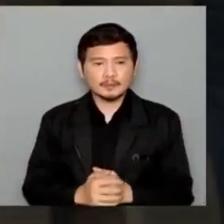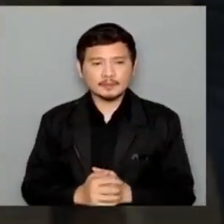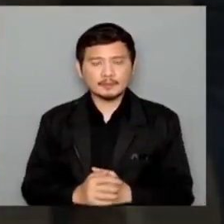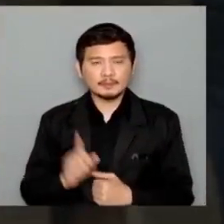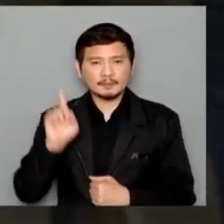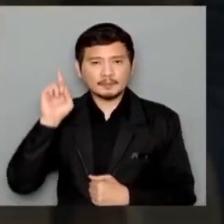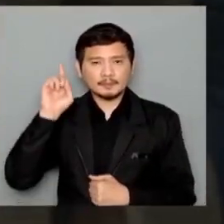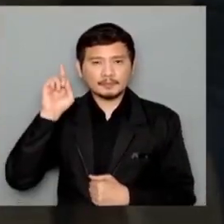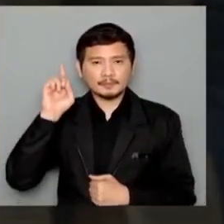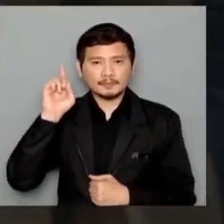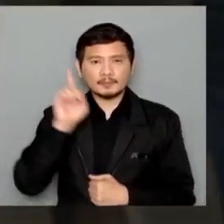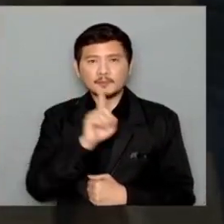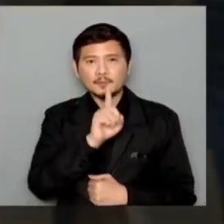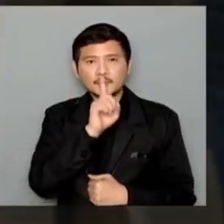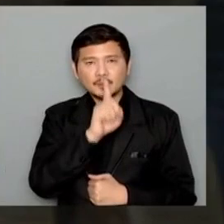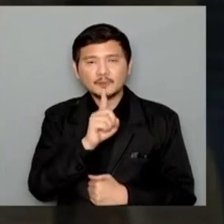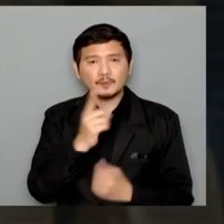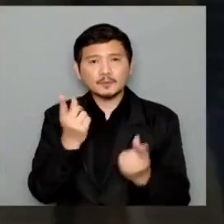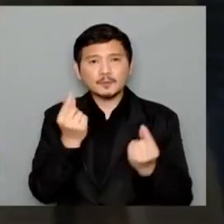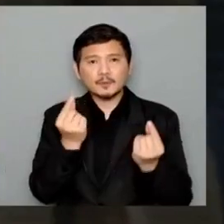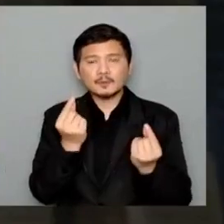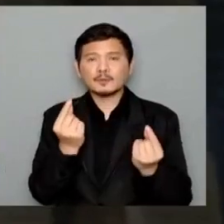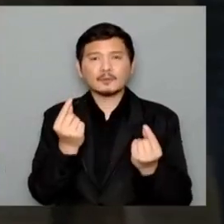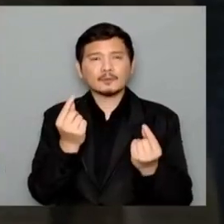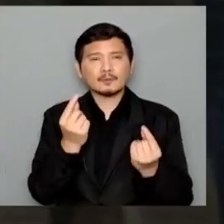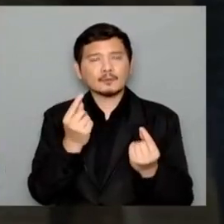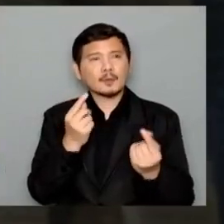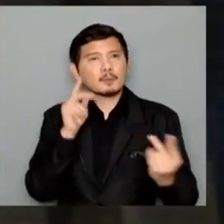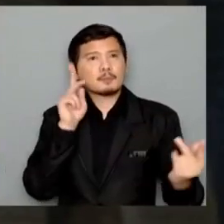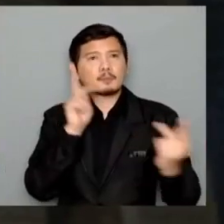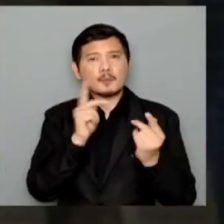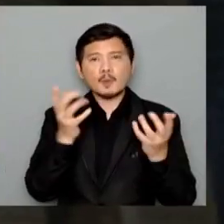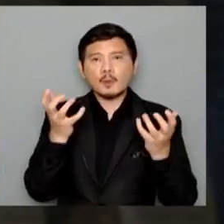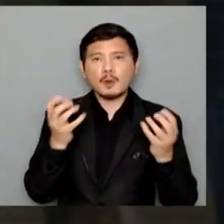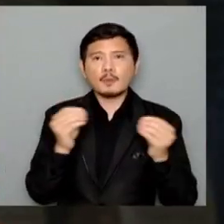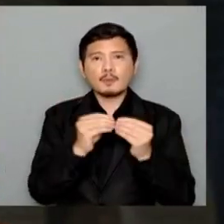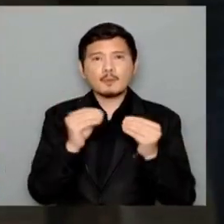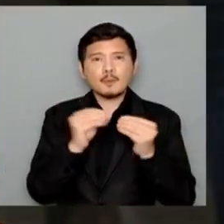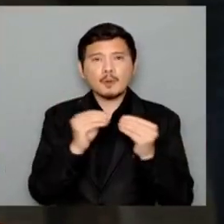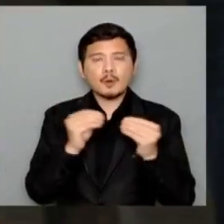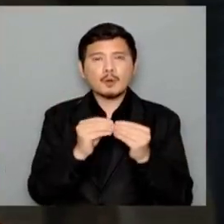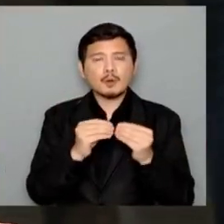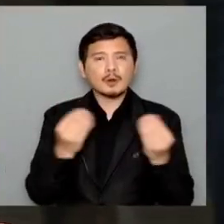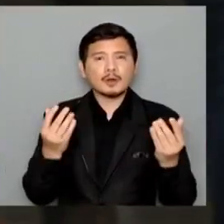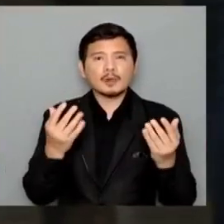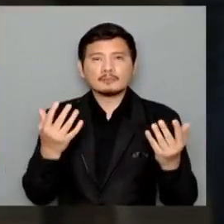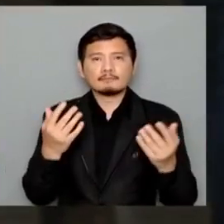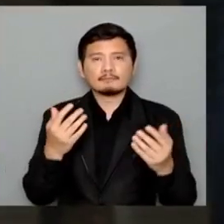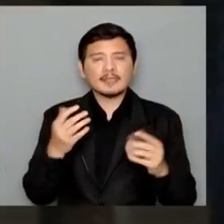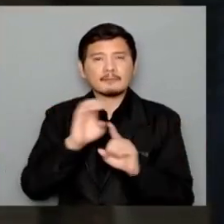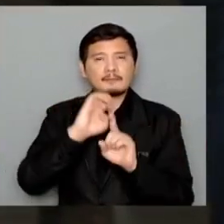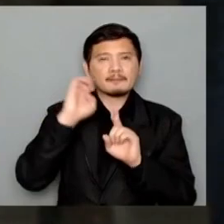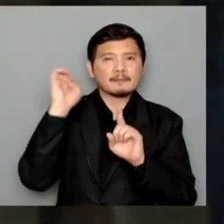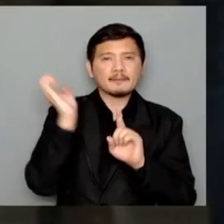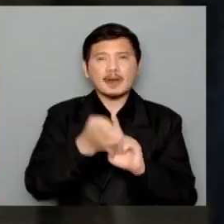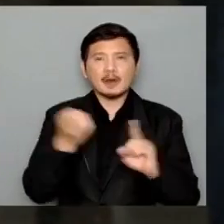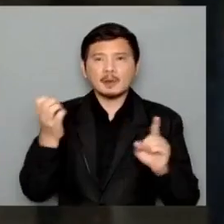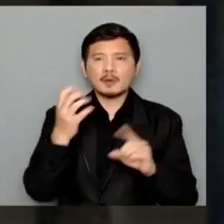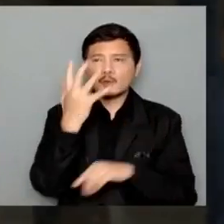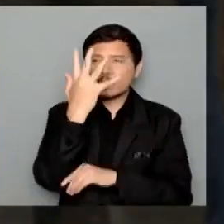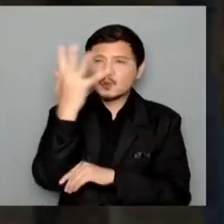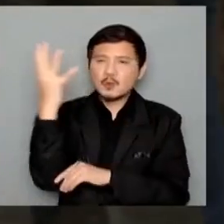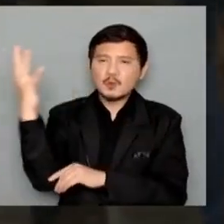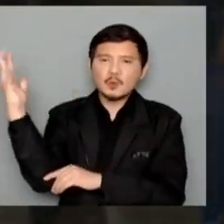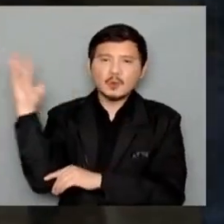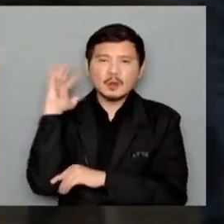a greener world. And it doesn't take much. Just use the app, and through that usage of the app, other